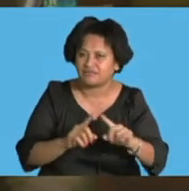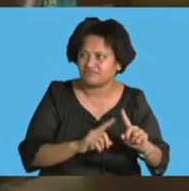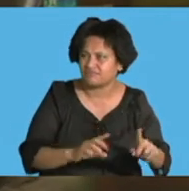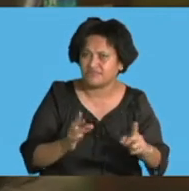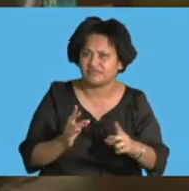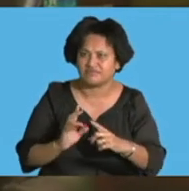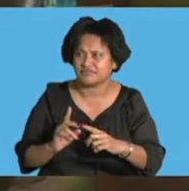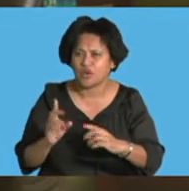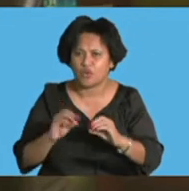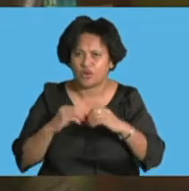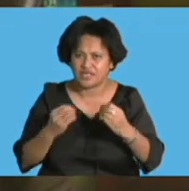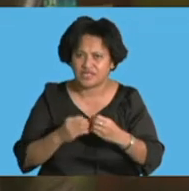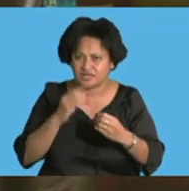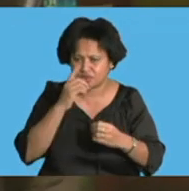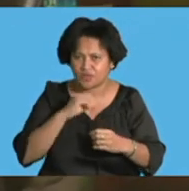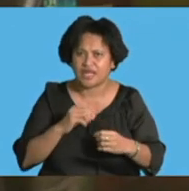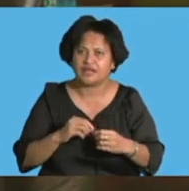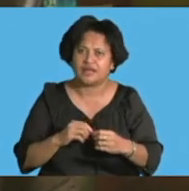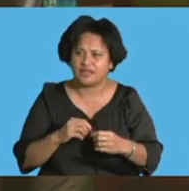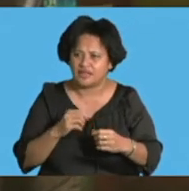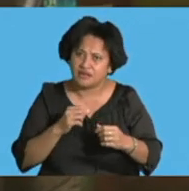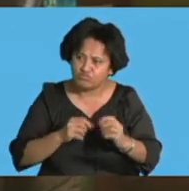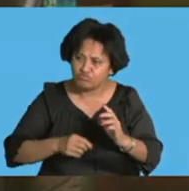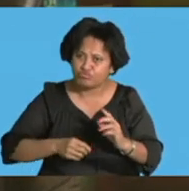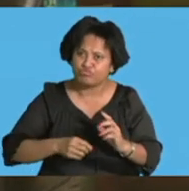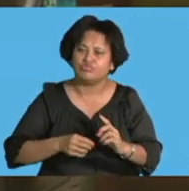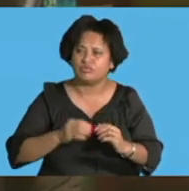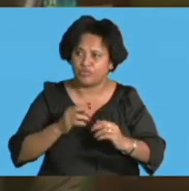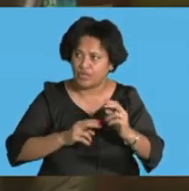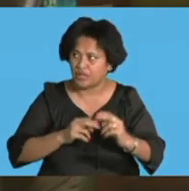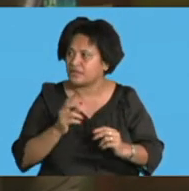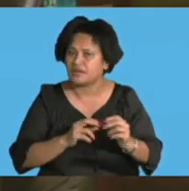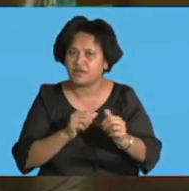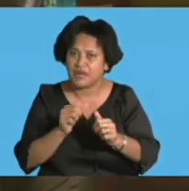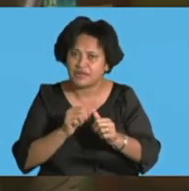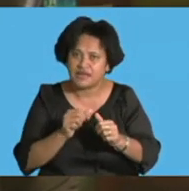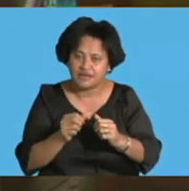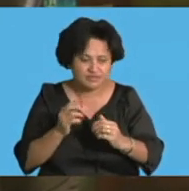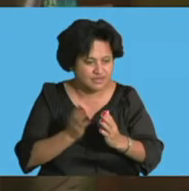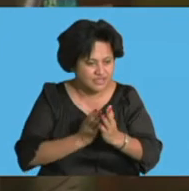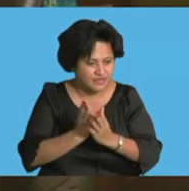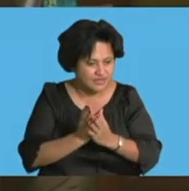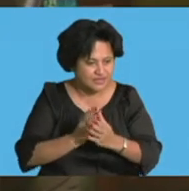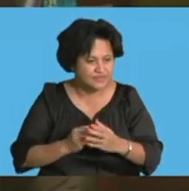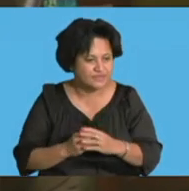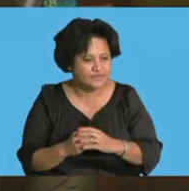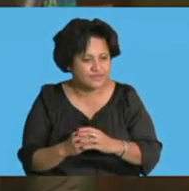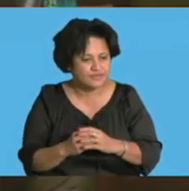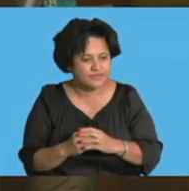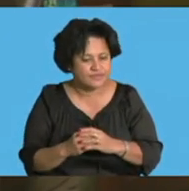better planning and build a better service organization in service of the people and this nation, especially the most